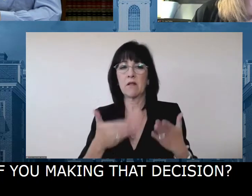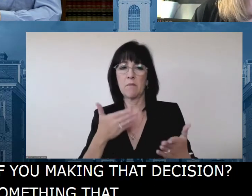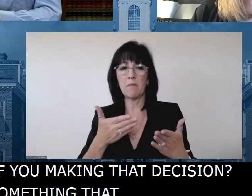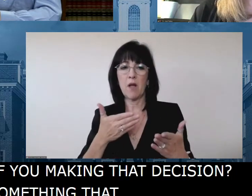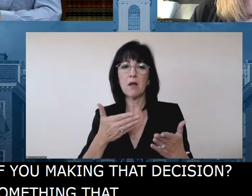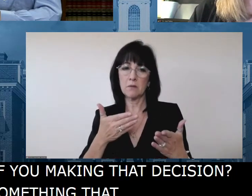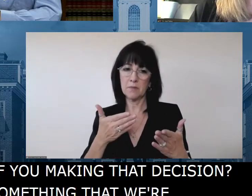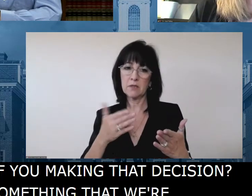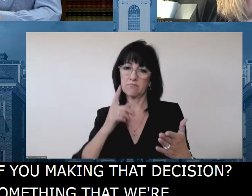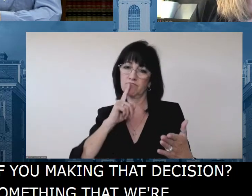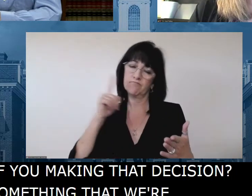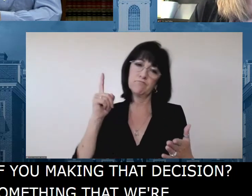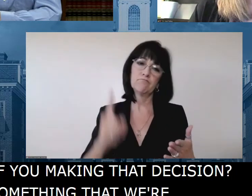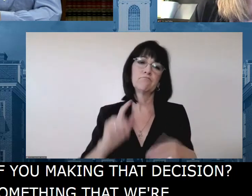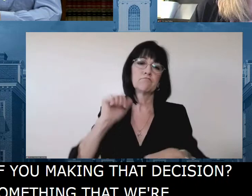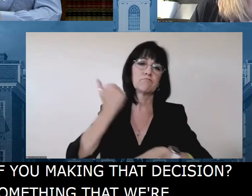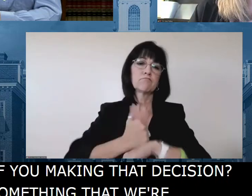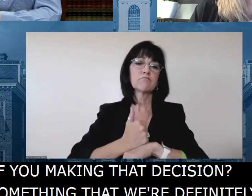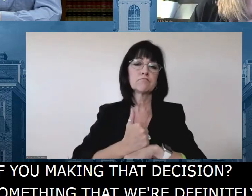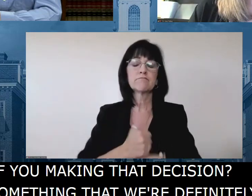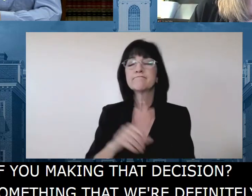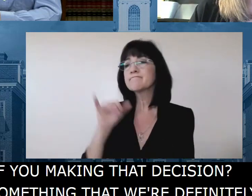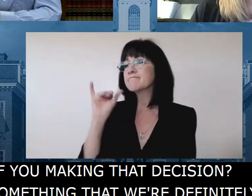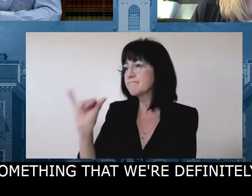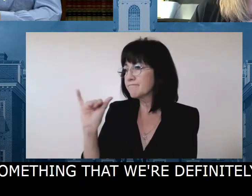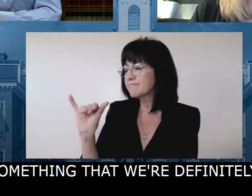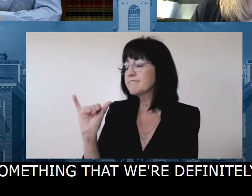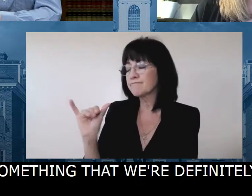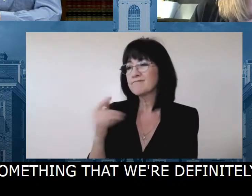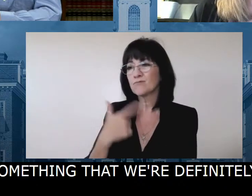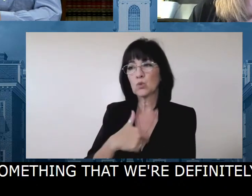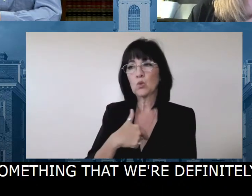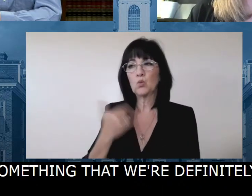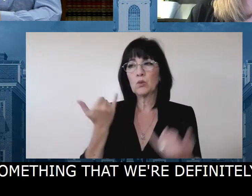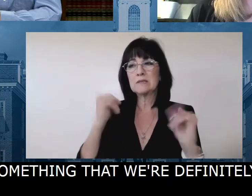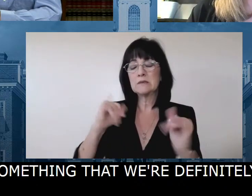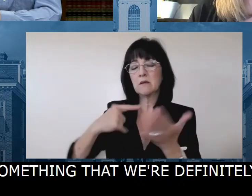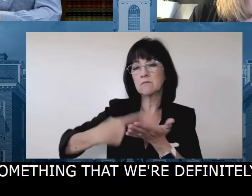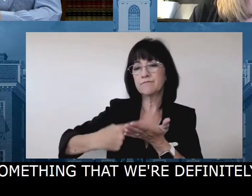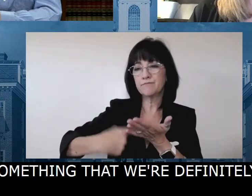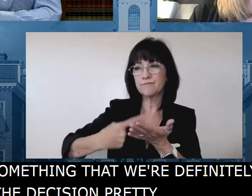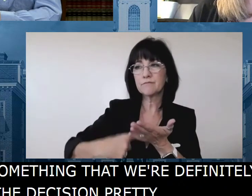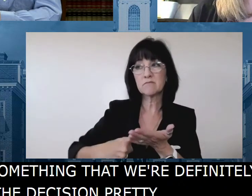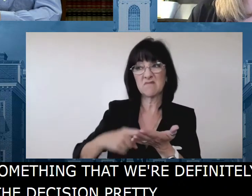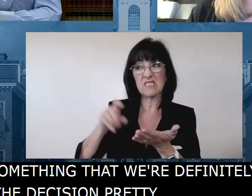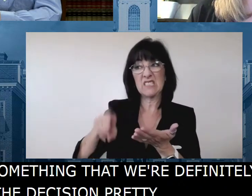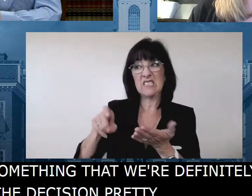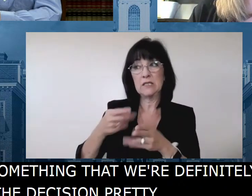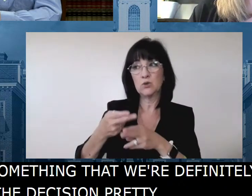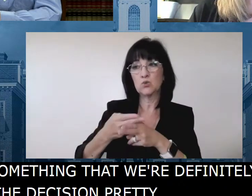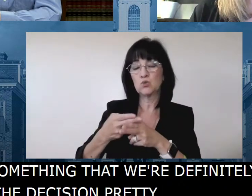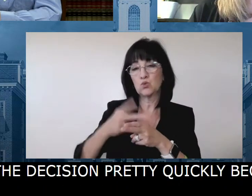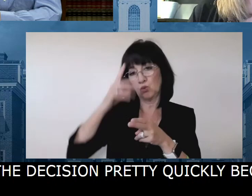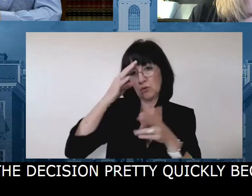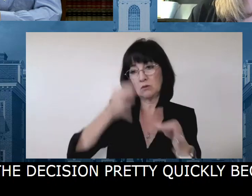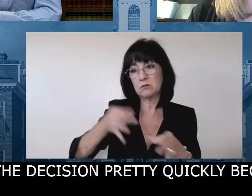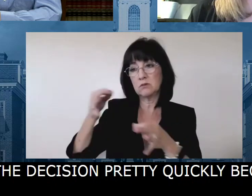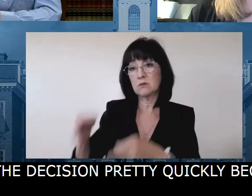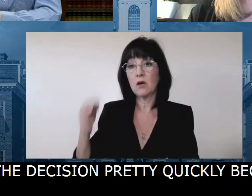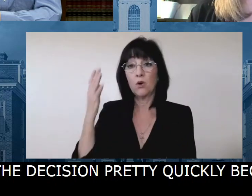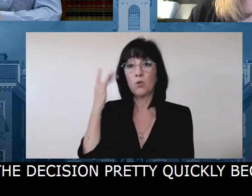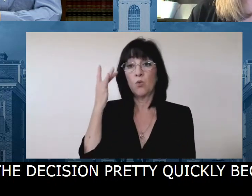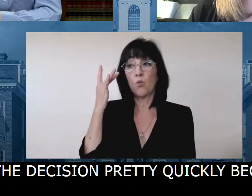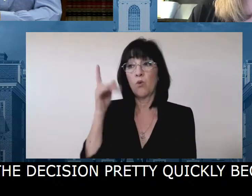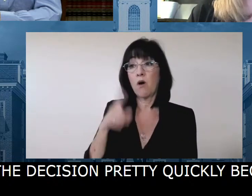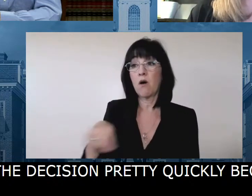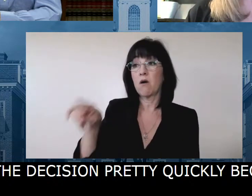We need to make the decision pretty quickly because the schools and the superintendents are making